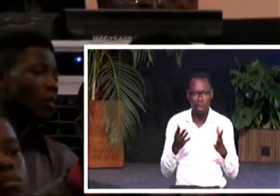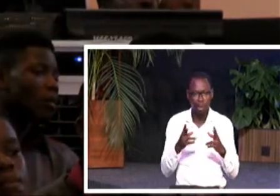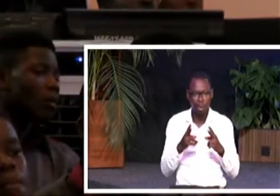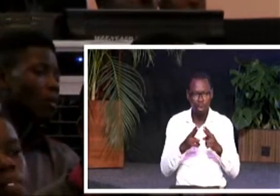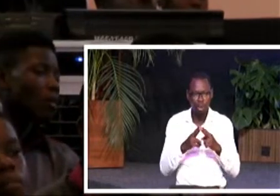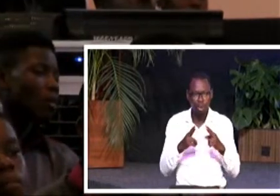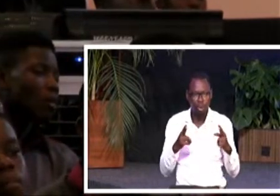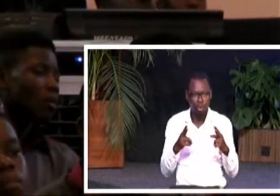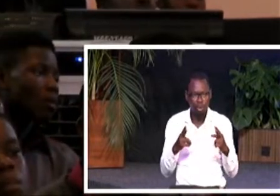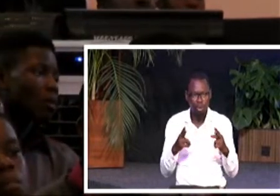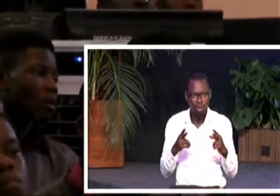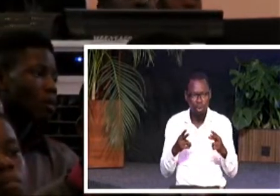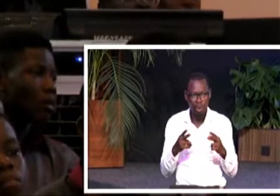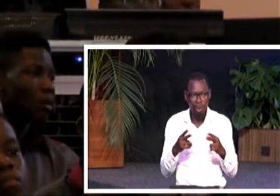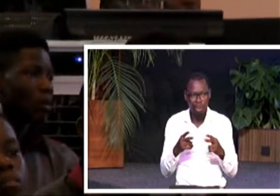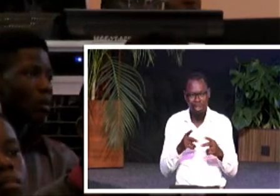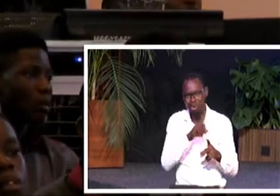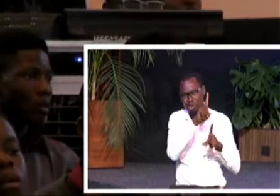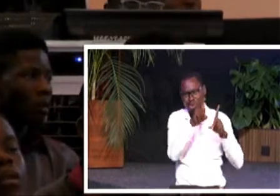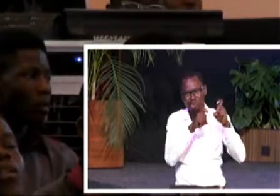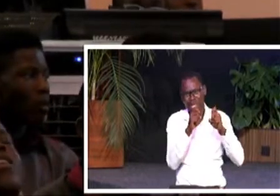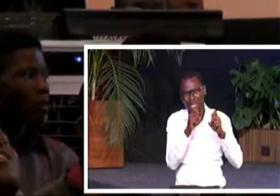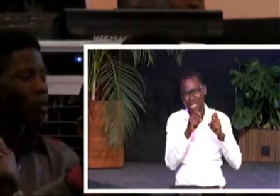can you summarize your question in about 10 words?